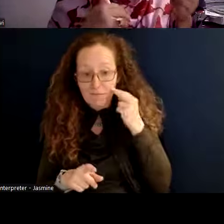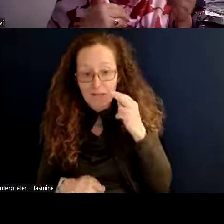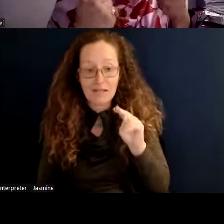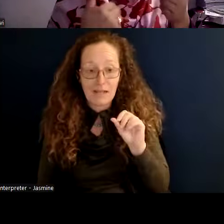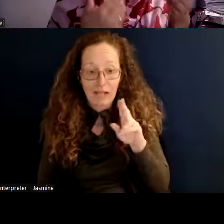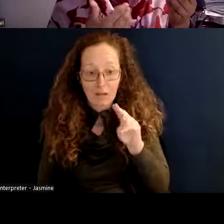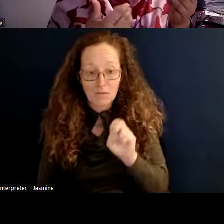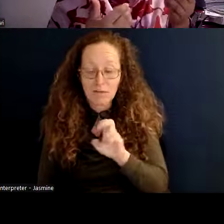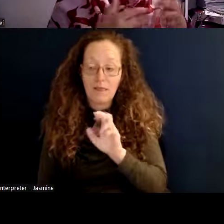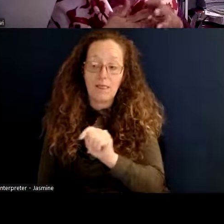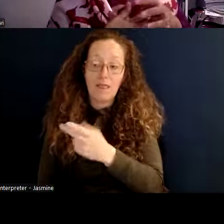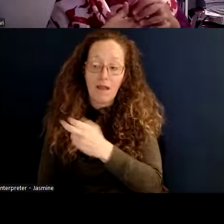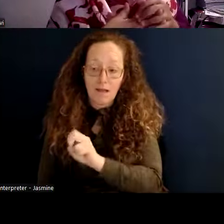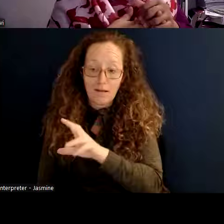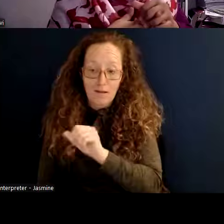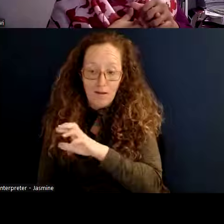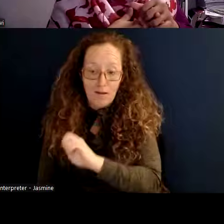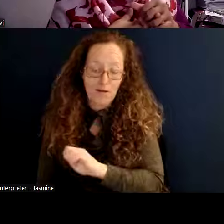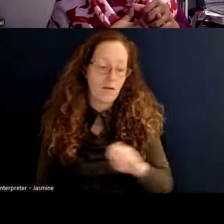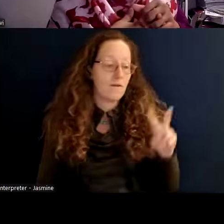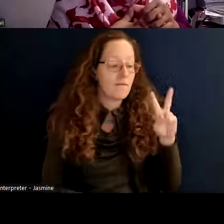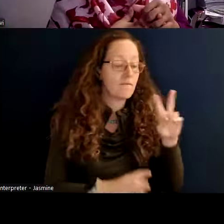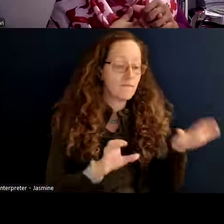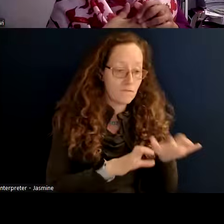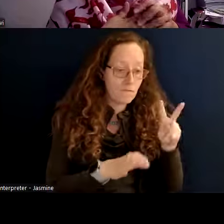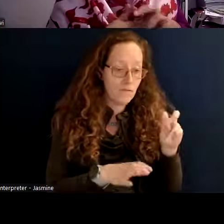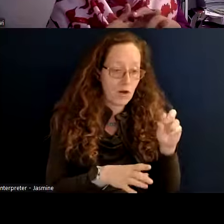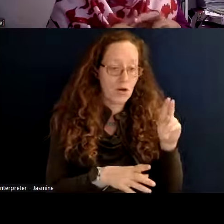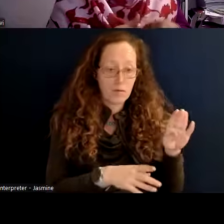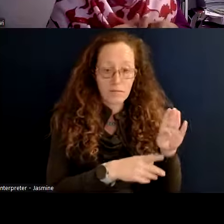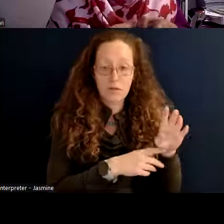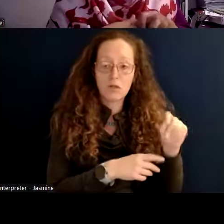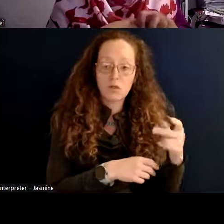a verb, to care. Early on in care studies, Joan